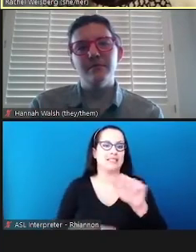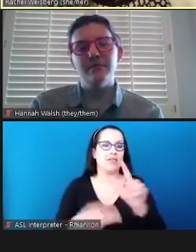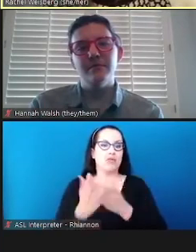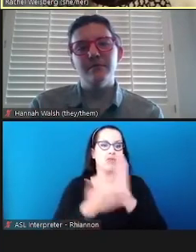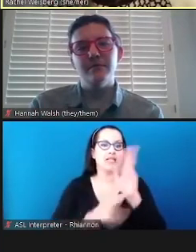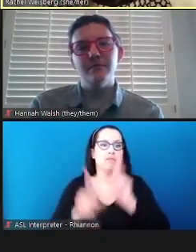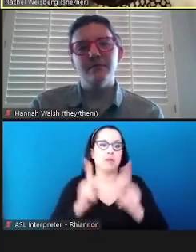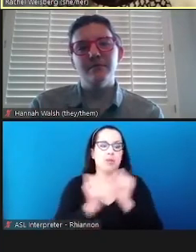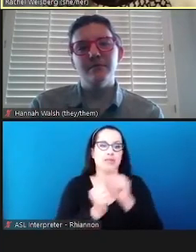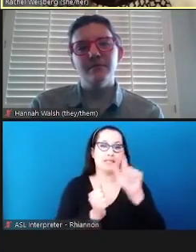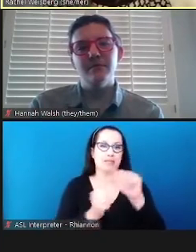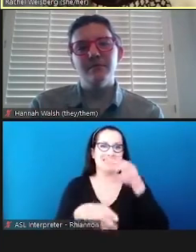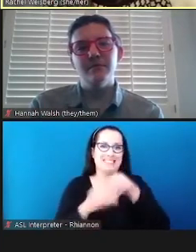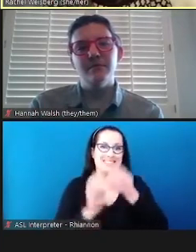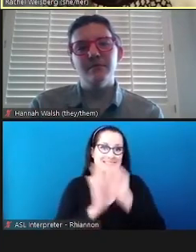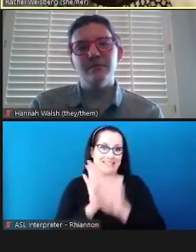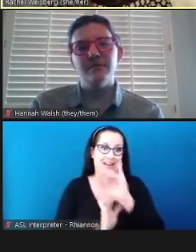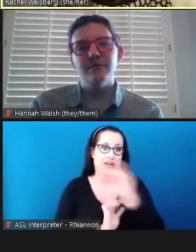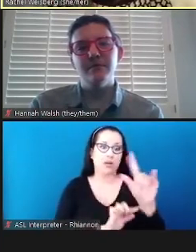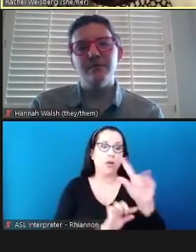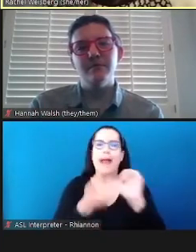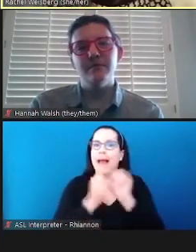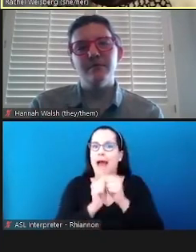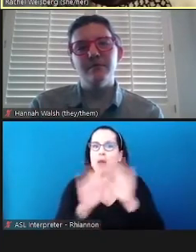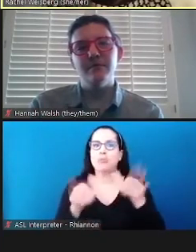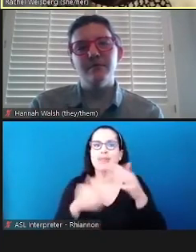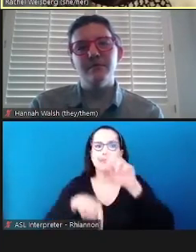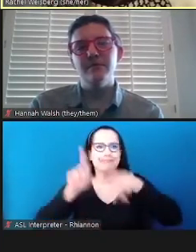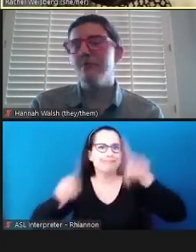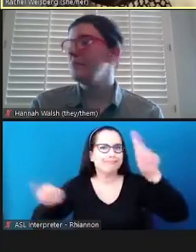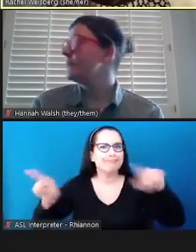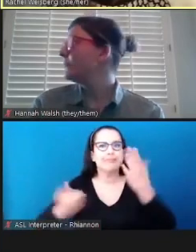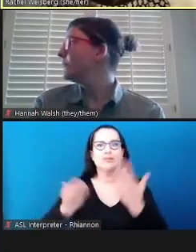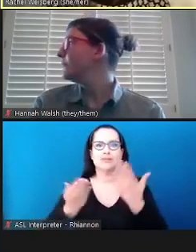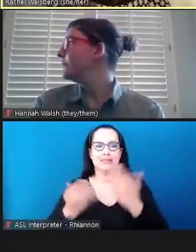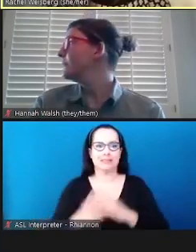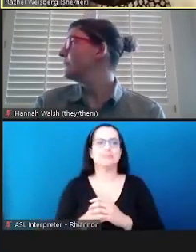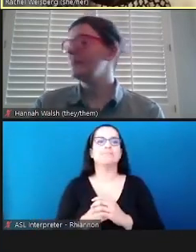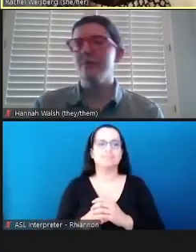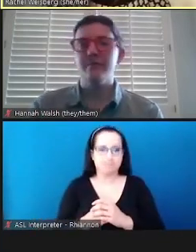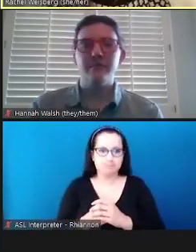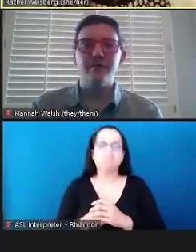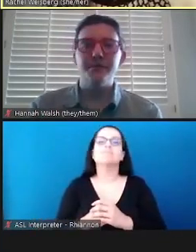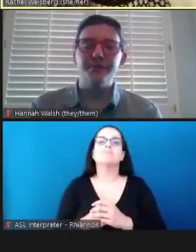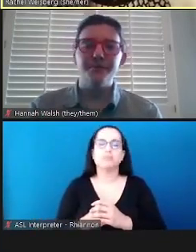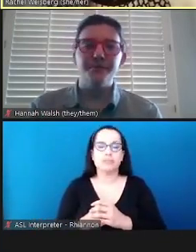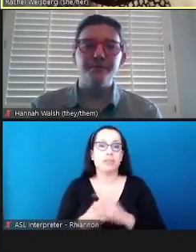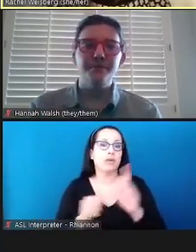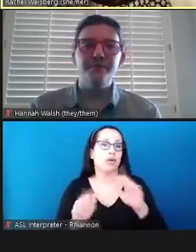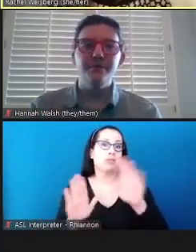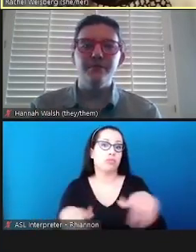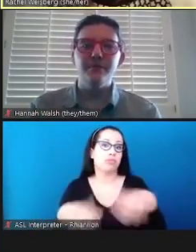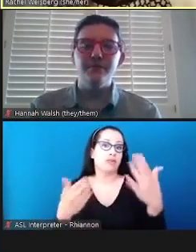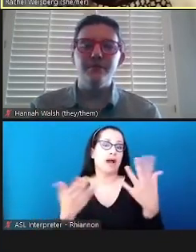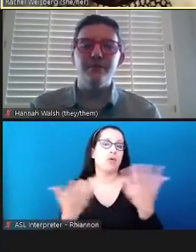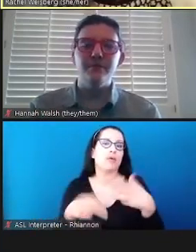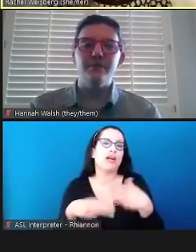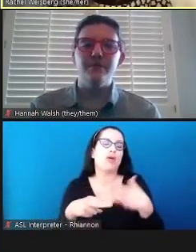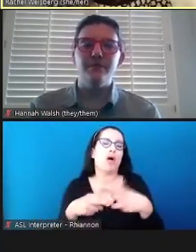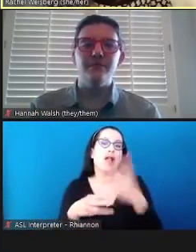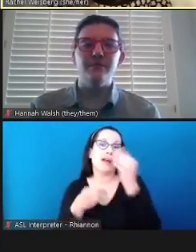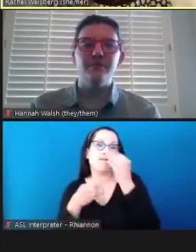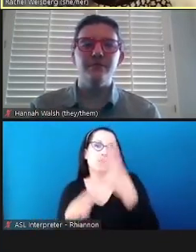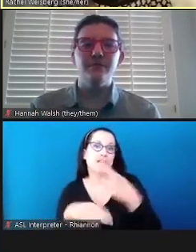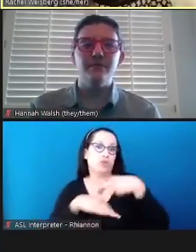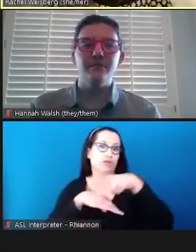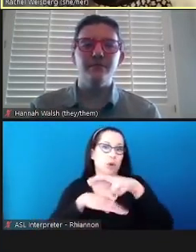and we do that by providing a wide variety of services. We do everything from providing what we call information and referral, where we